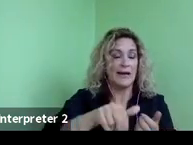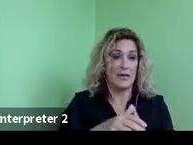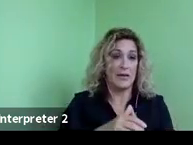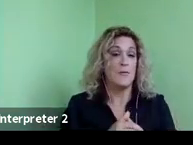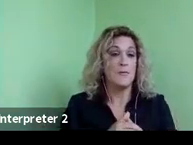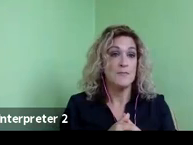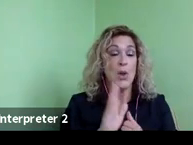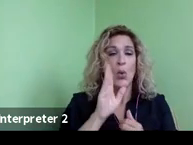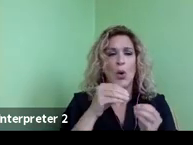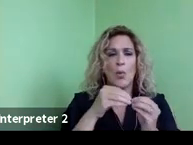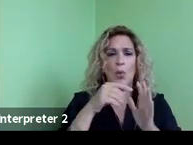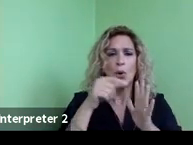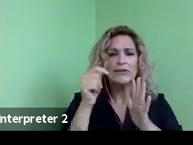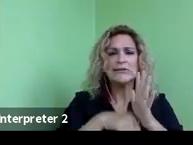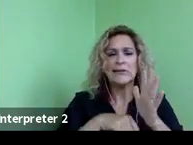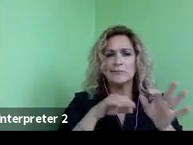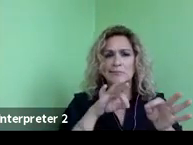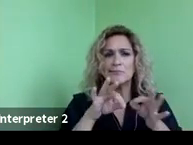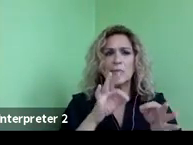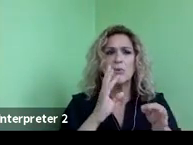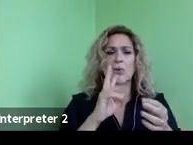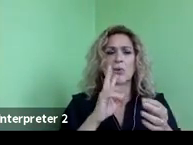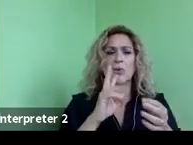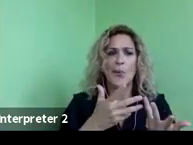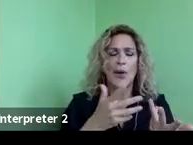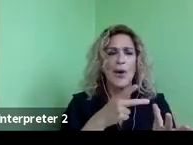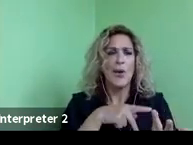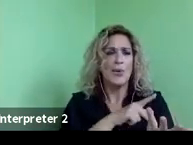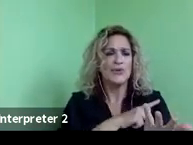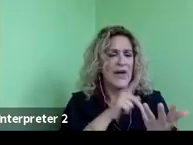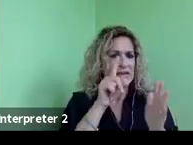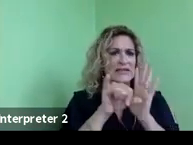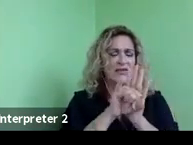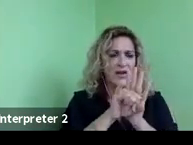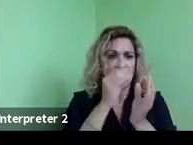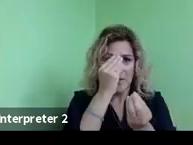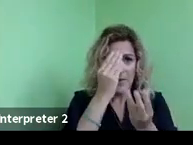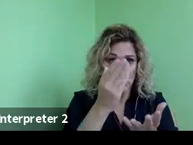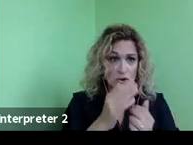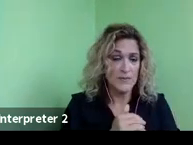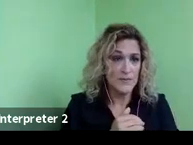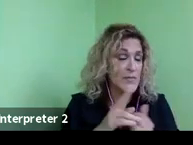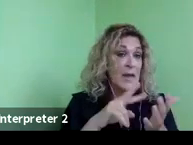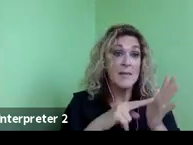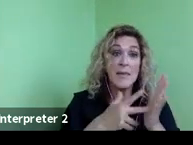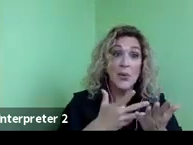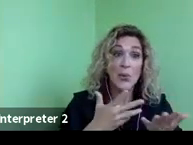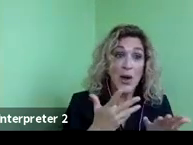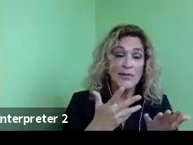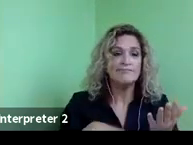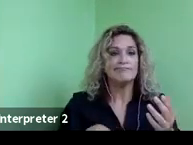We're going to go deep into personally identifying information in a moment and what that is. Individual information